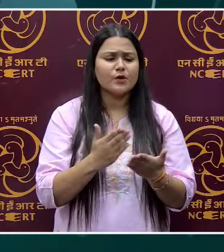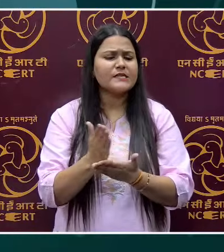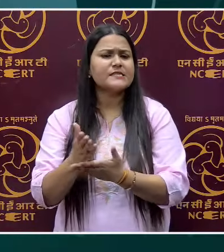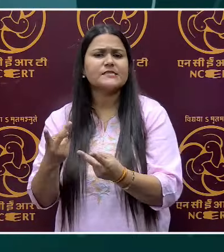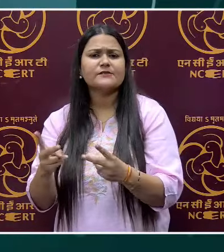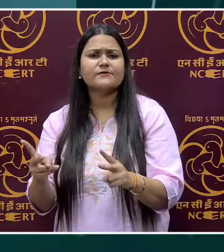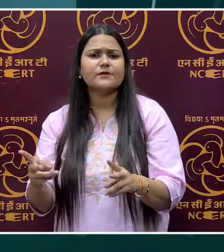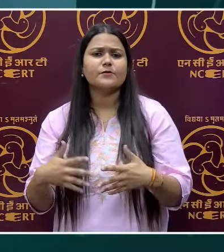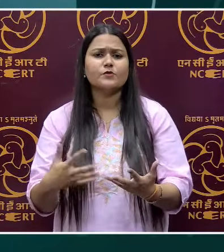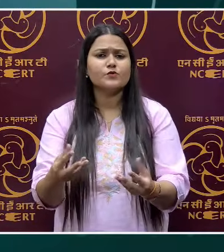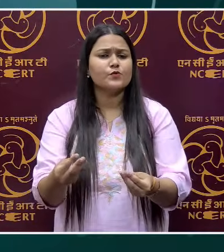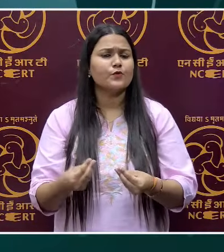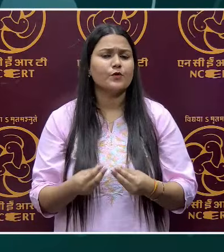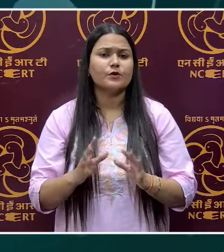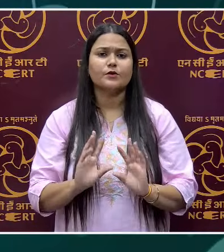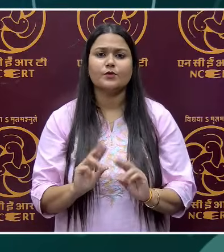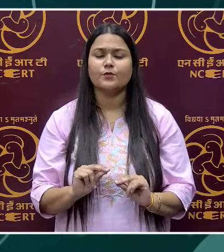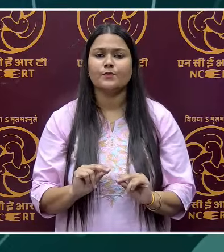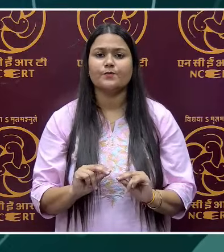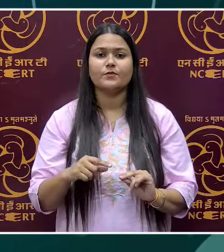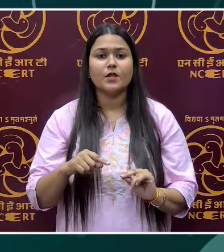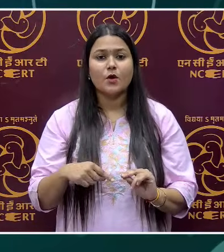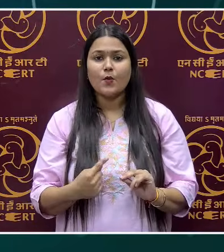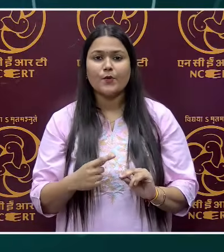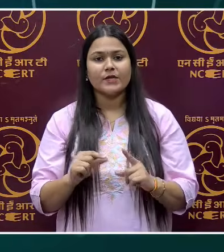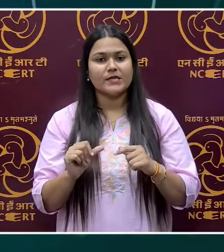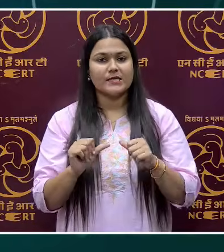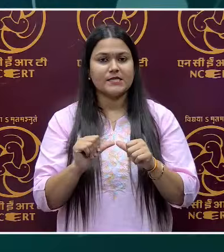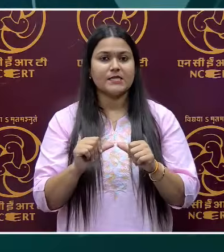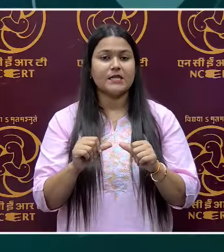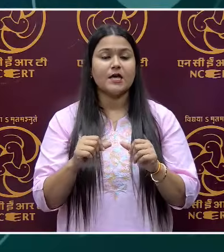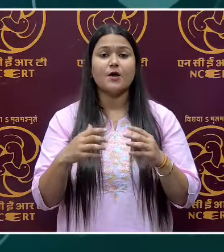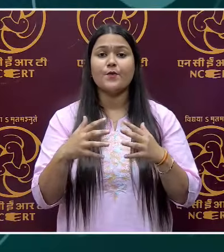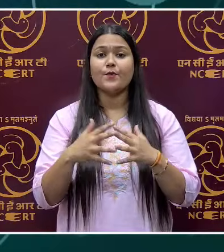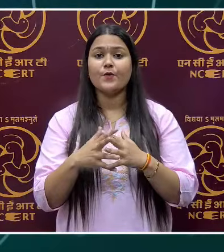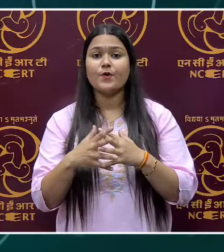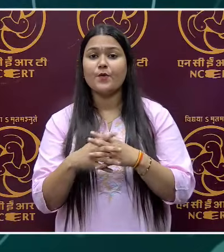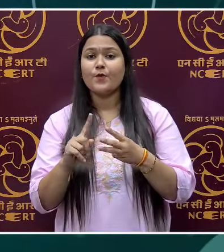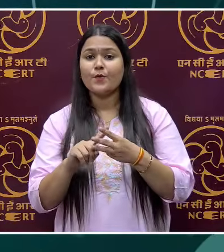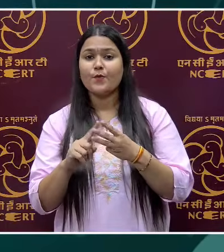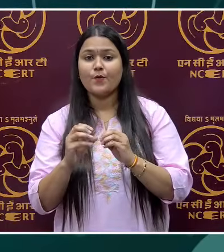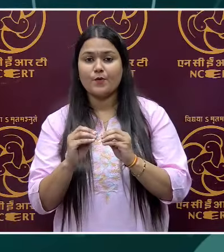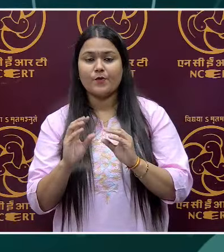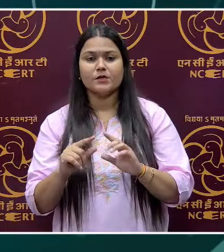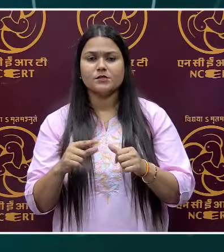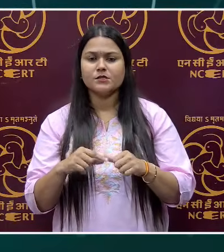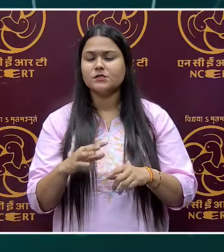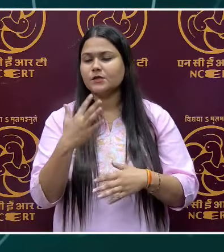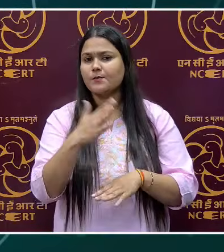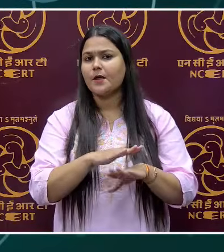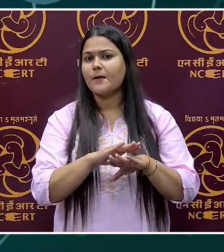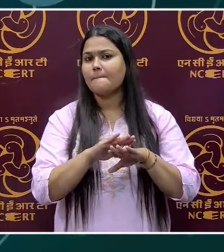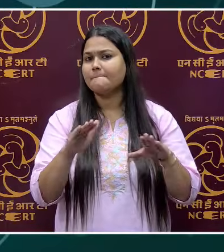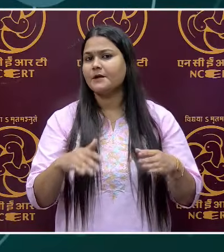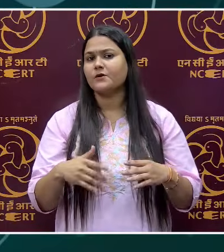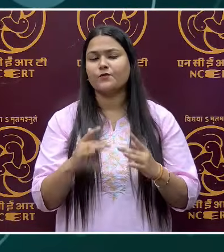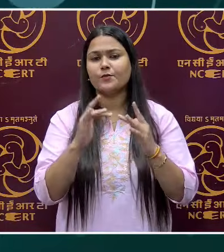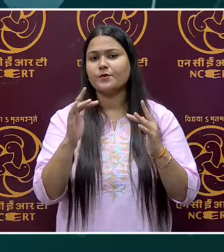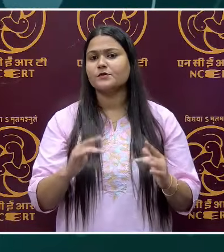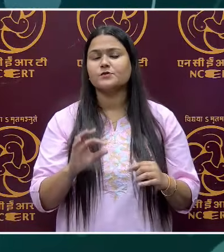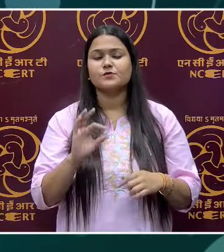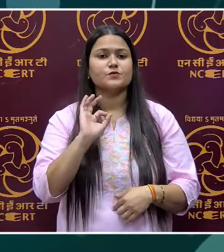are exhaustible. So this is a nice platform where they can perform multiple times